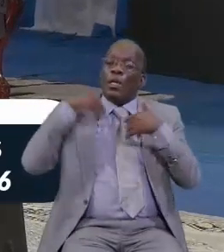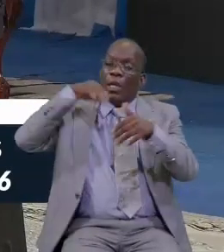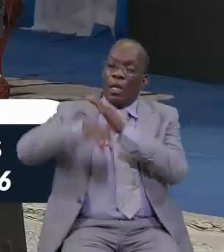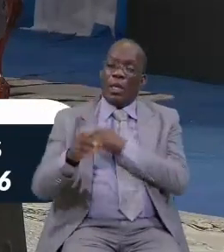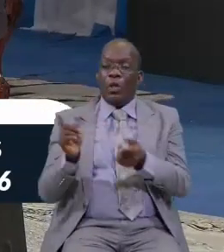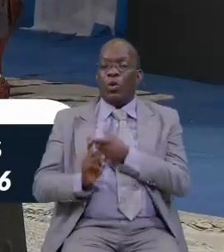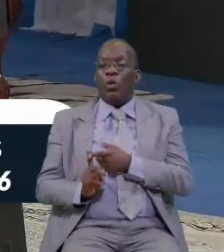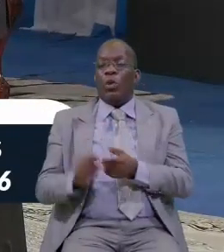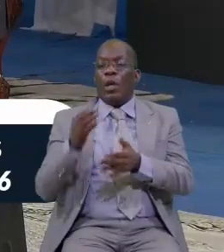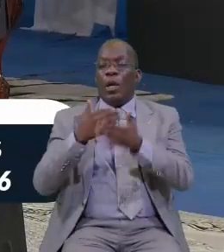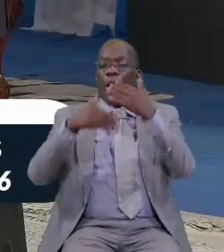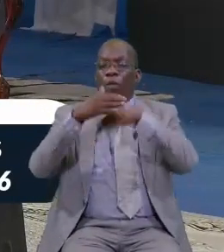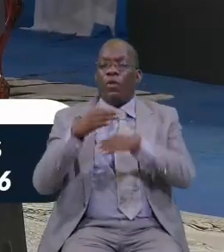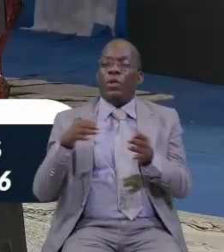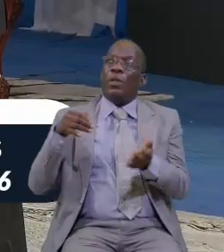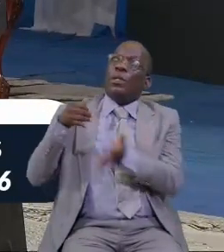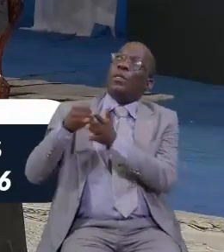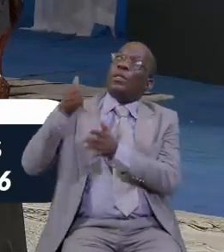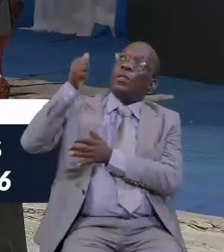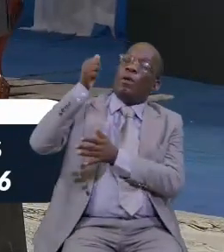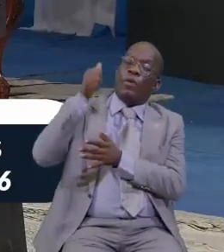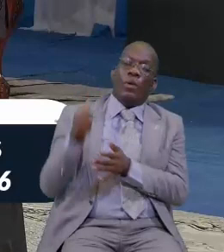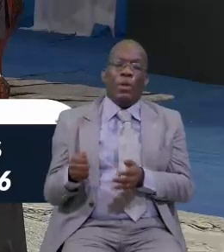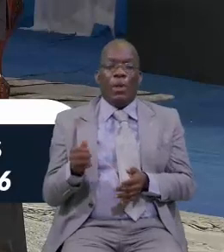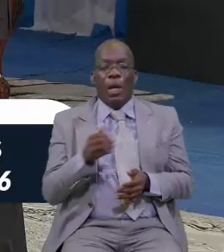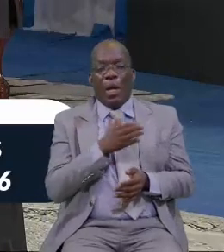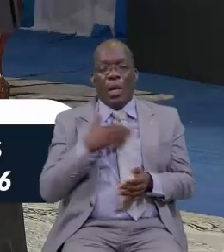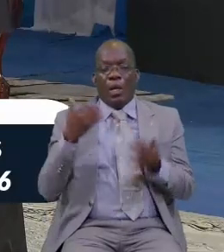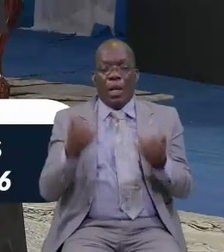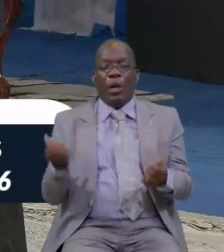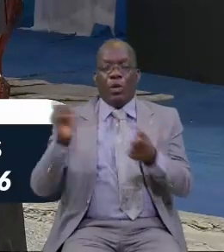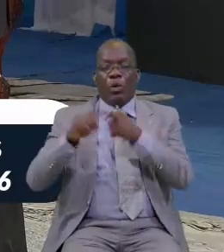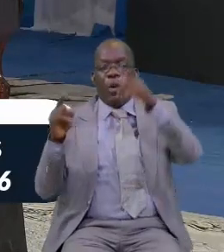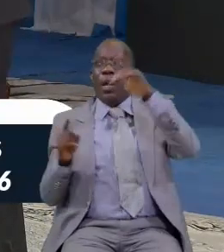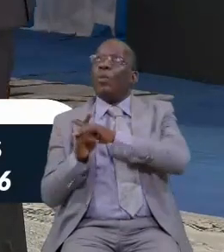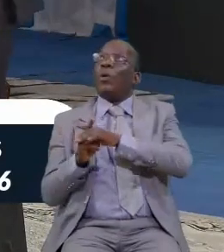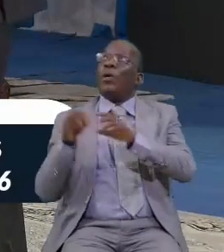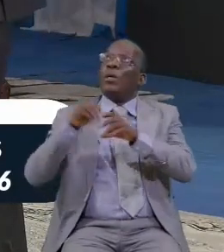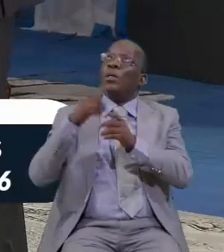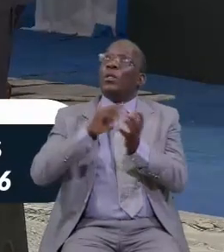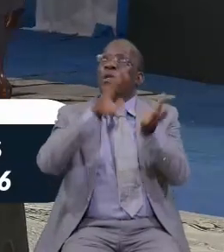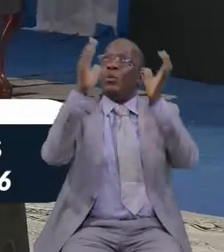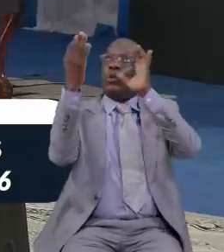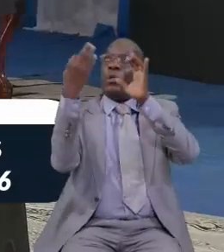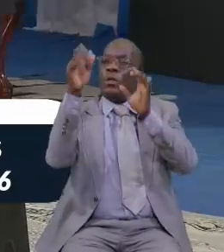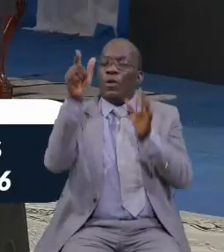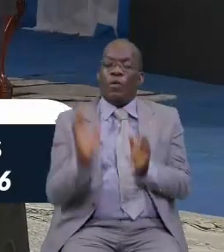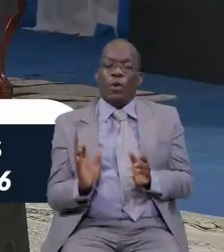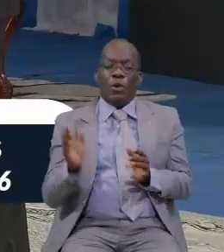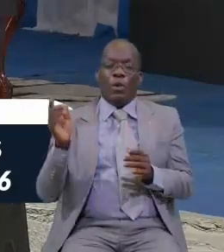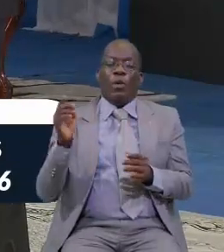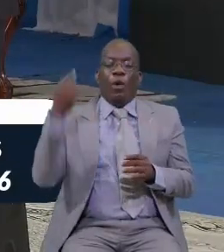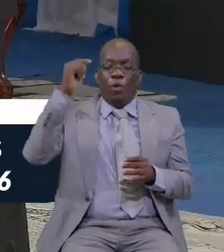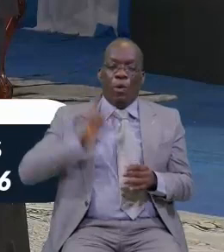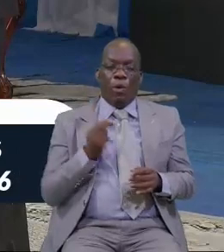to appear in the presence of God for us, to appear as our